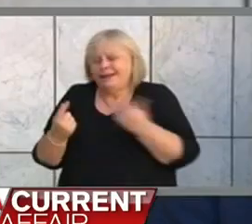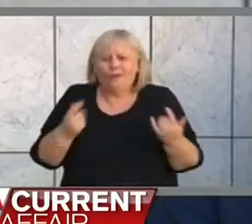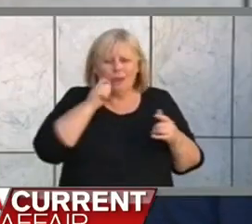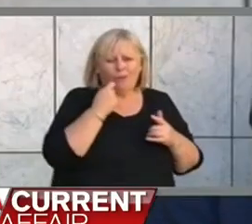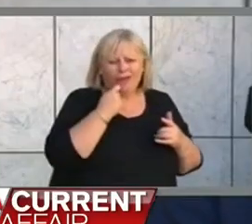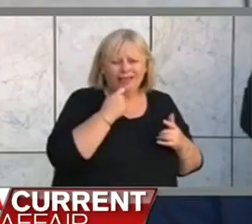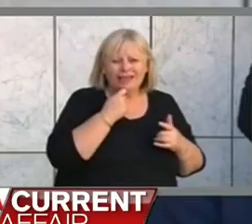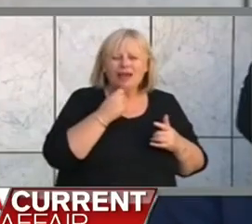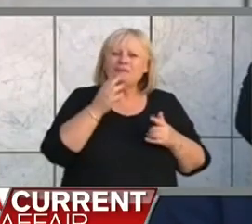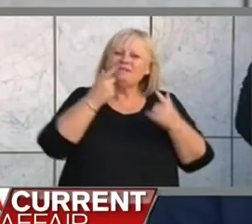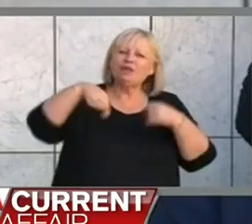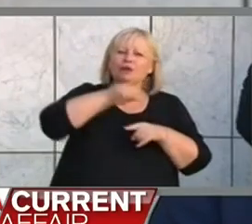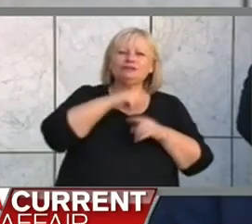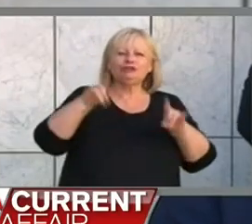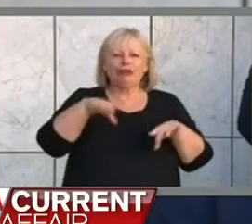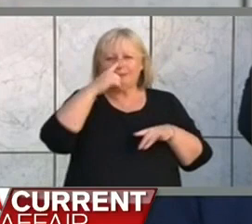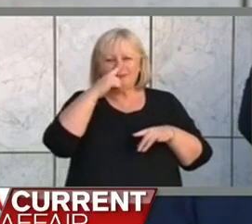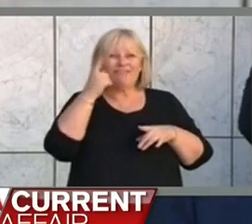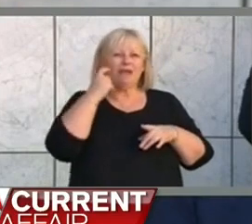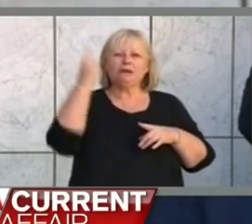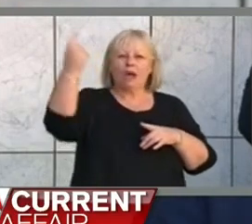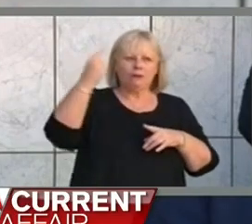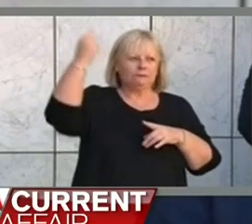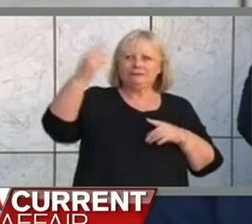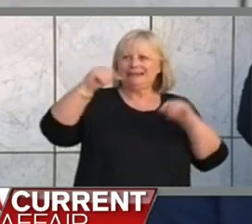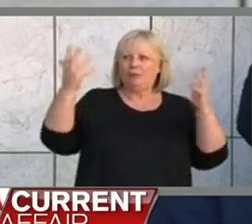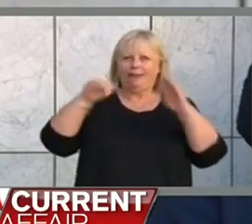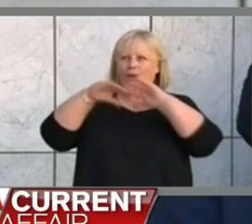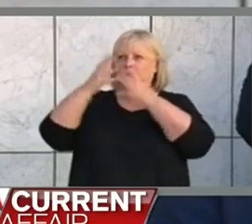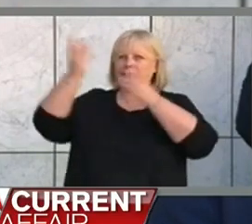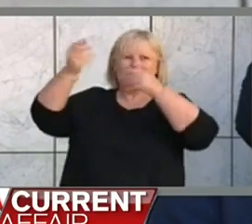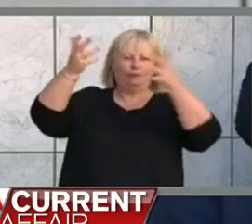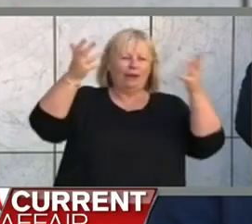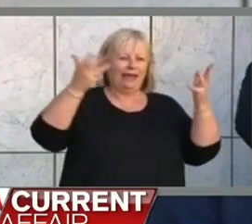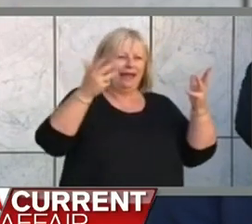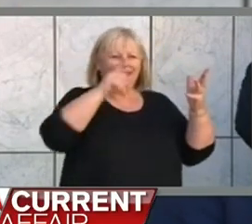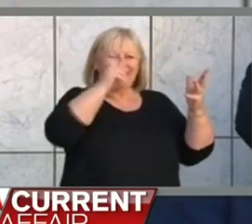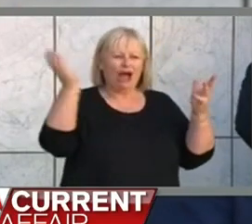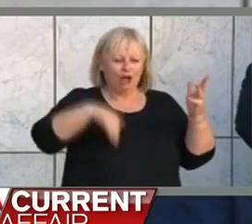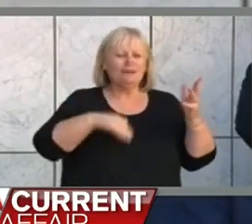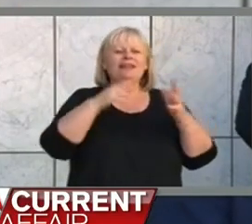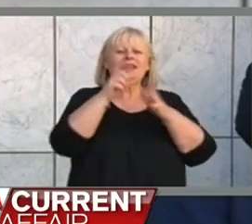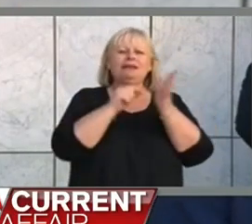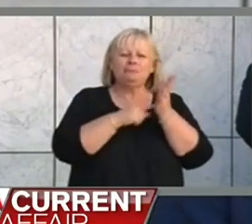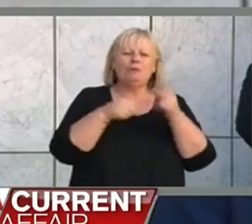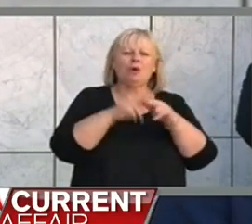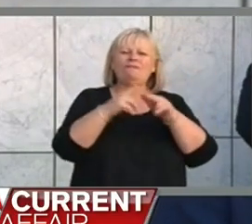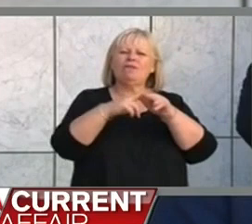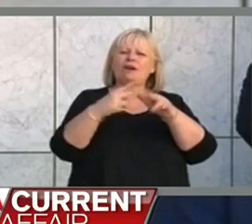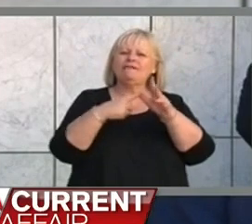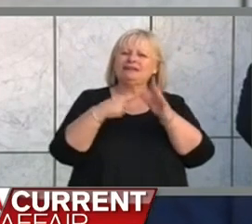But for those Australians who are finding themselves isolated in parts of the world, well, the Department of Foreign Affairs and Trade,